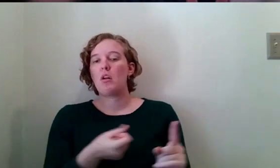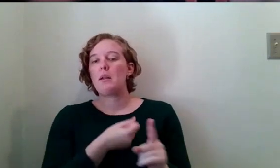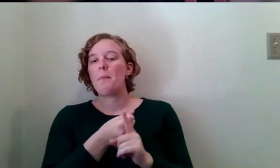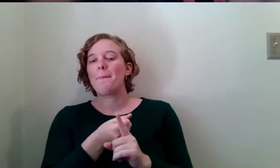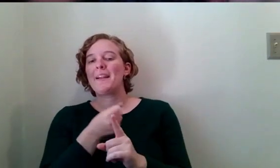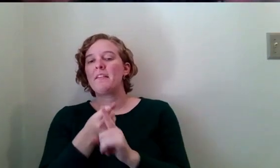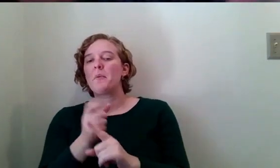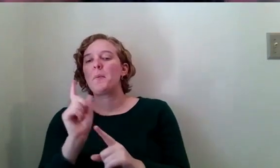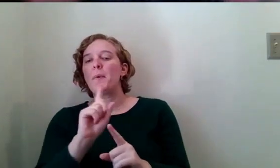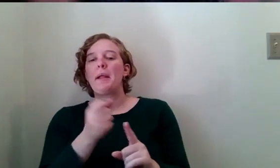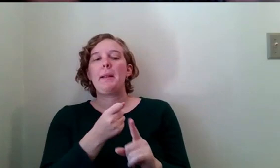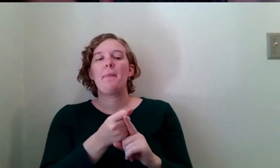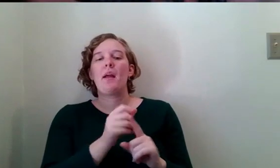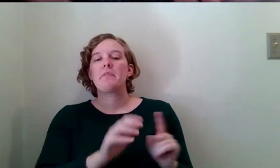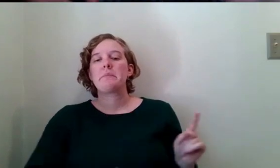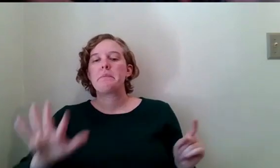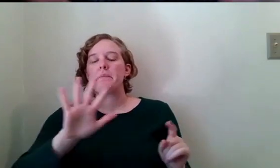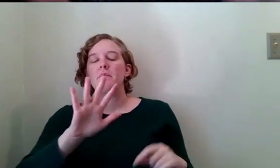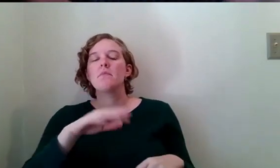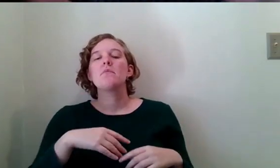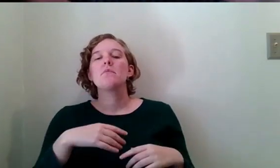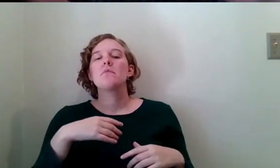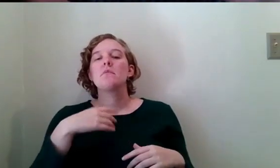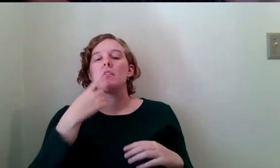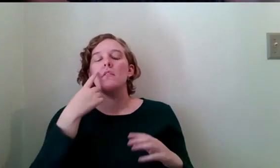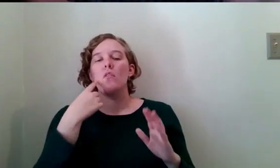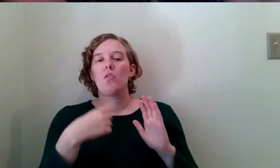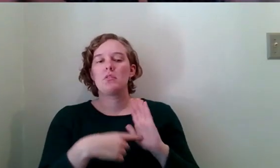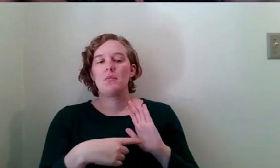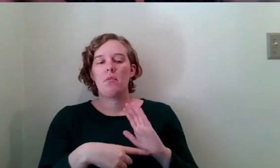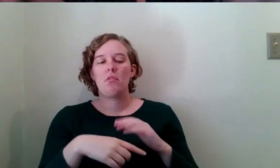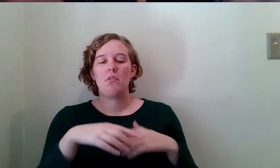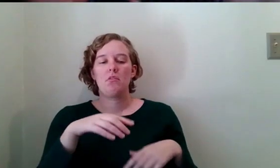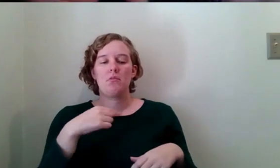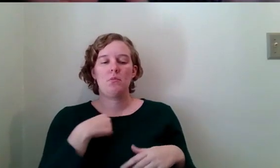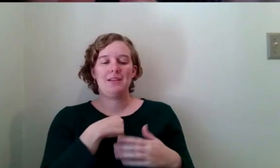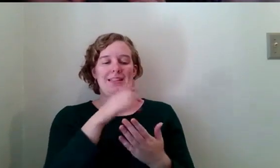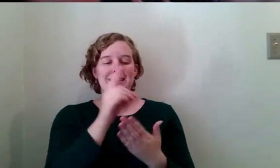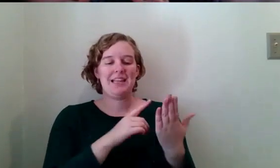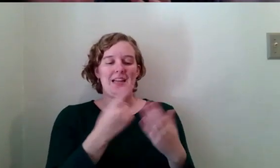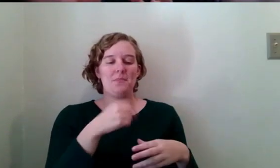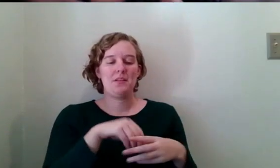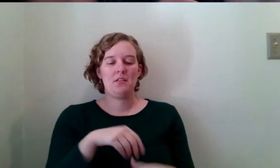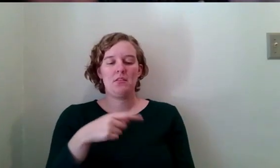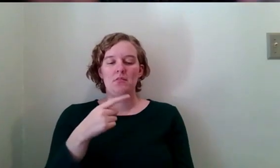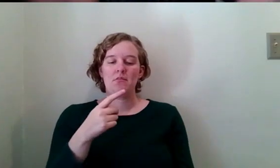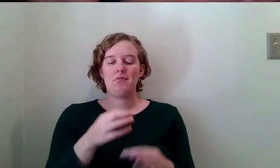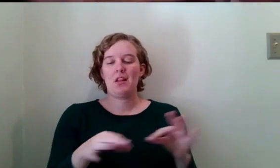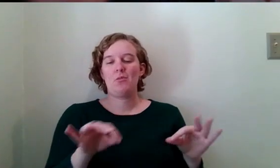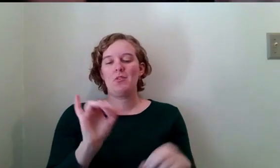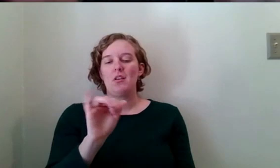it impacts across the board. In other words, when we're designing stuff in a language like Quorum, we do